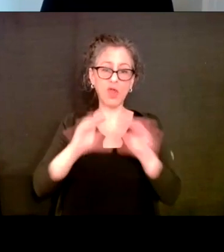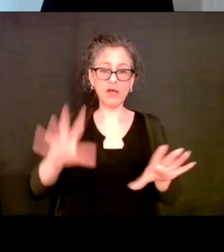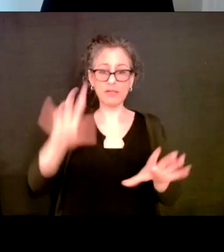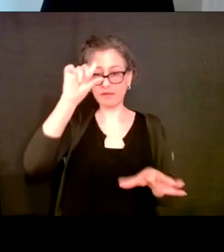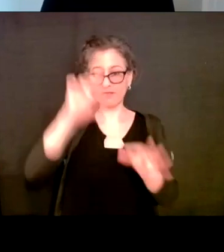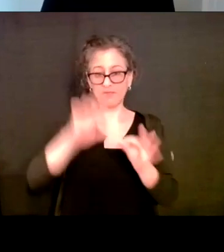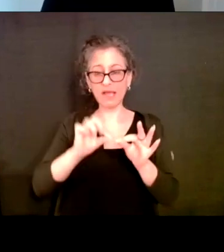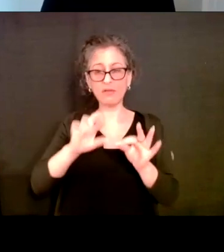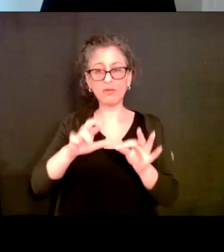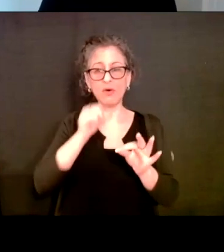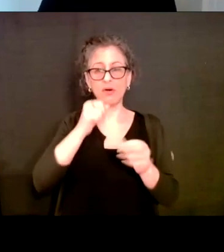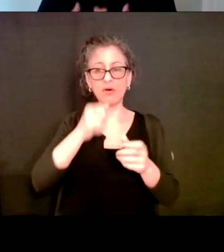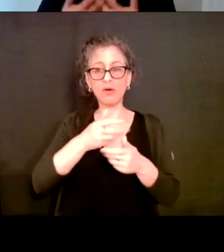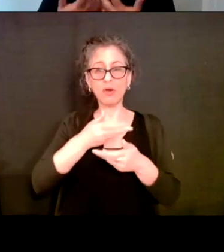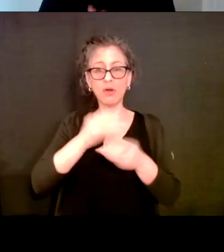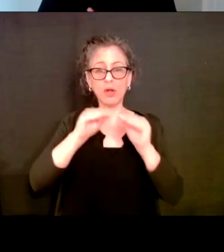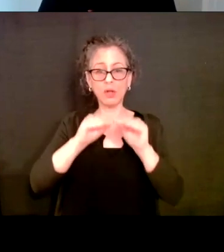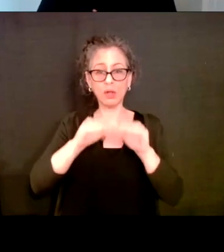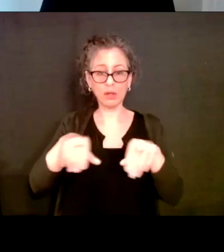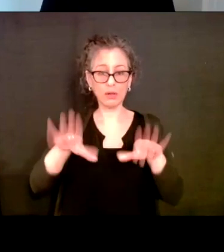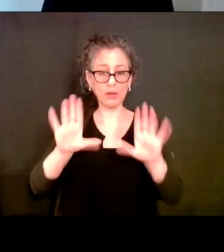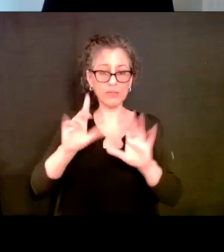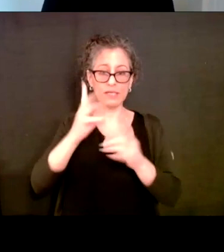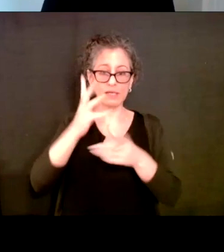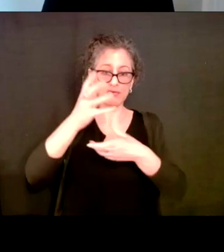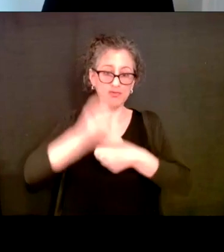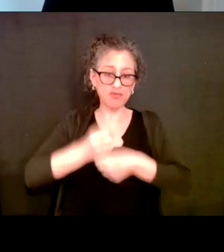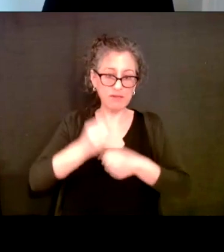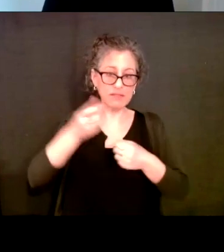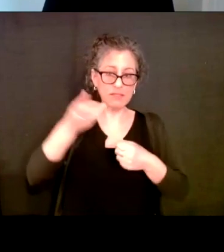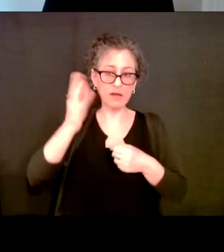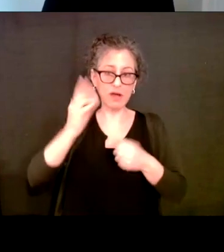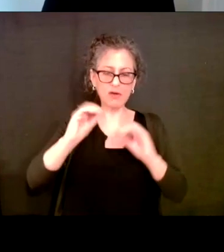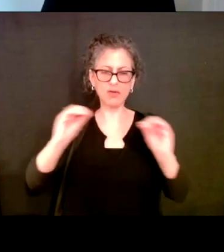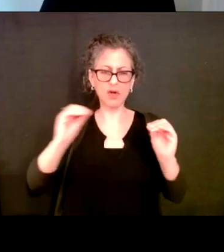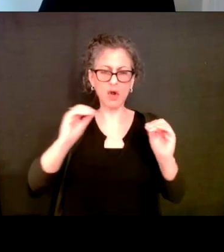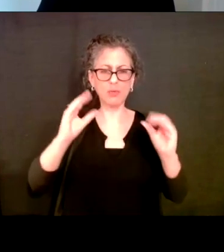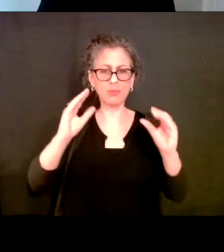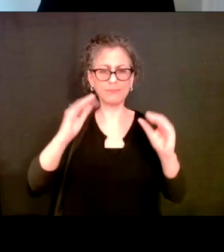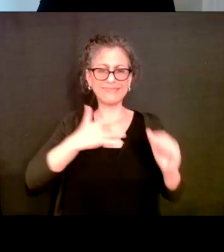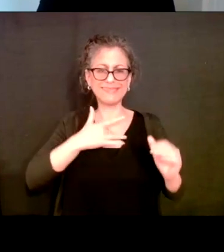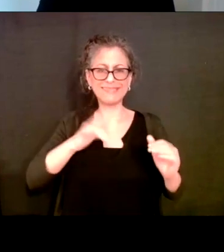God, and not having that sense of direction or that sense of hope.